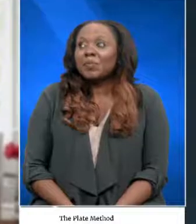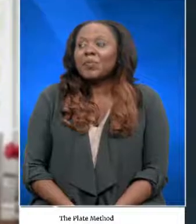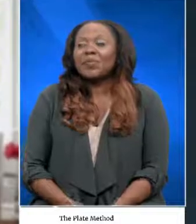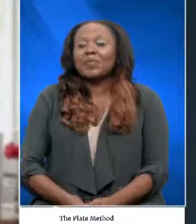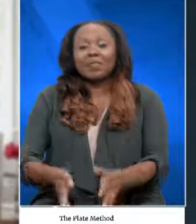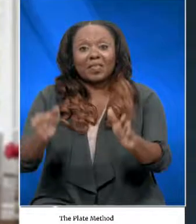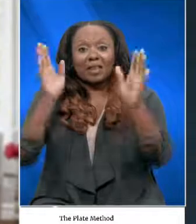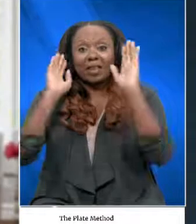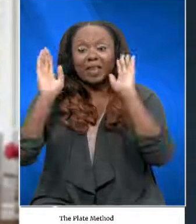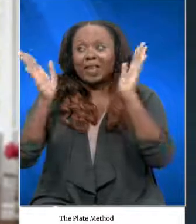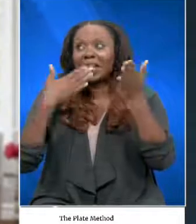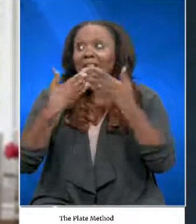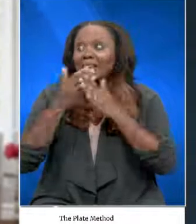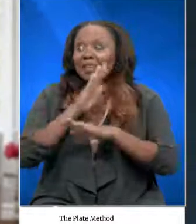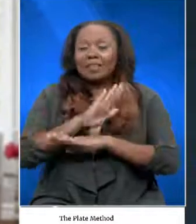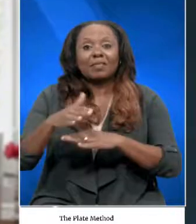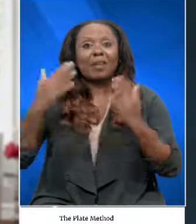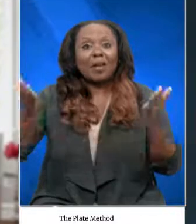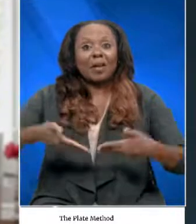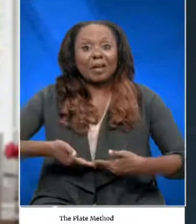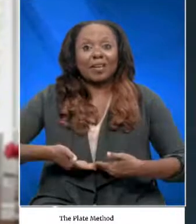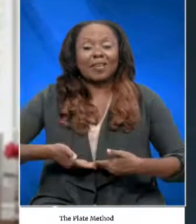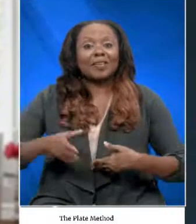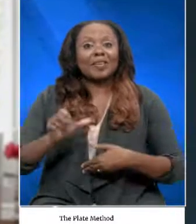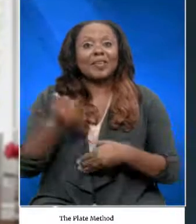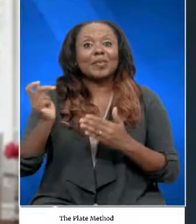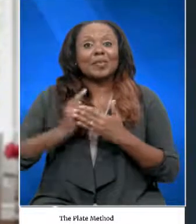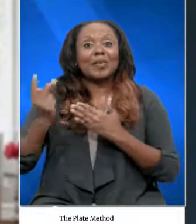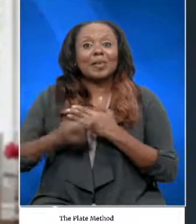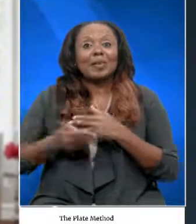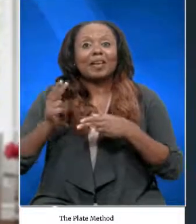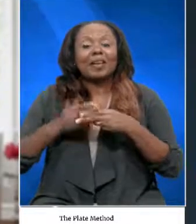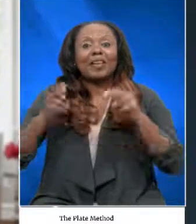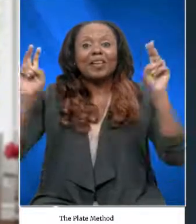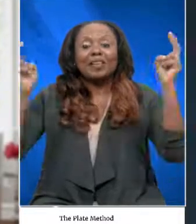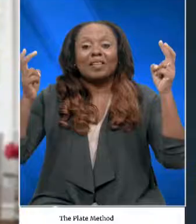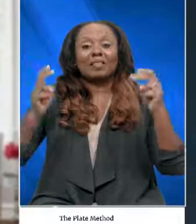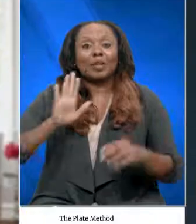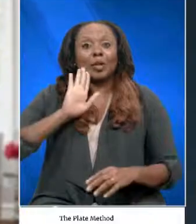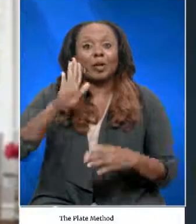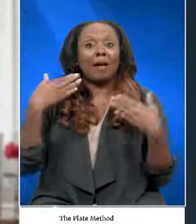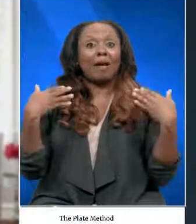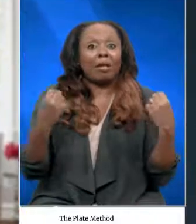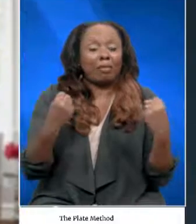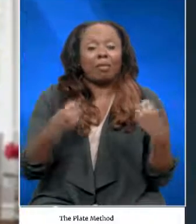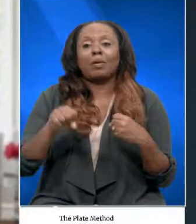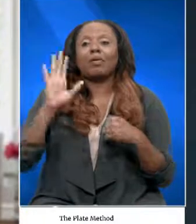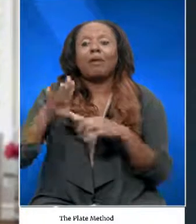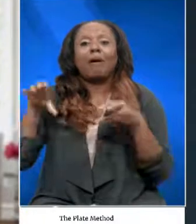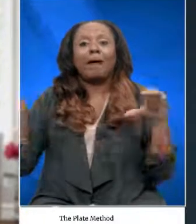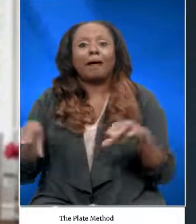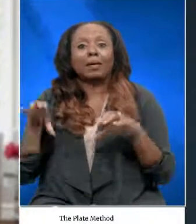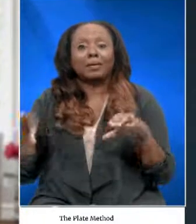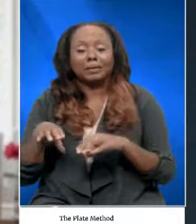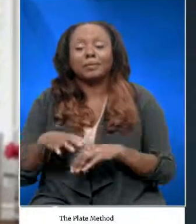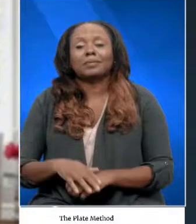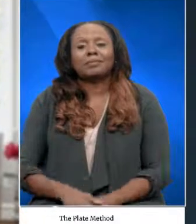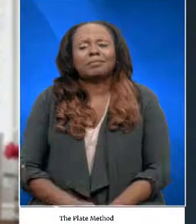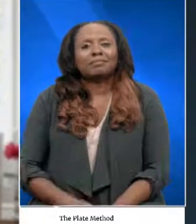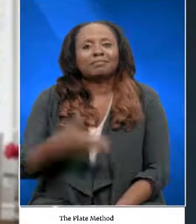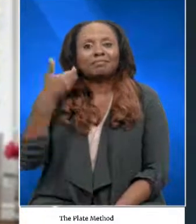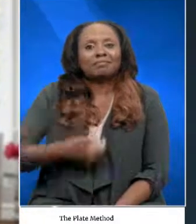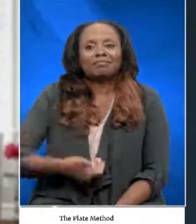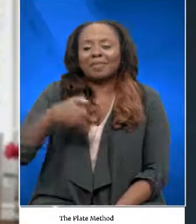Hello, good evening, and welcome to another program in the series, Your Health, Your Action. I'm